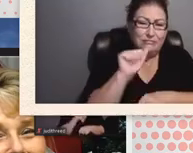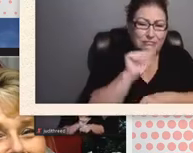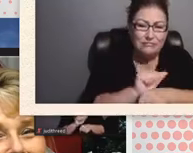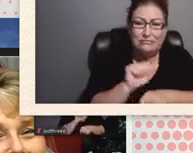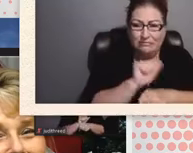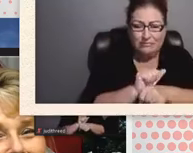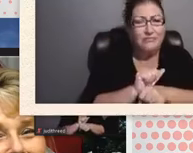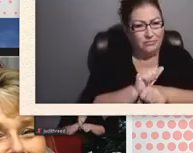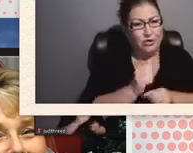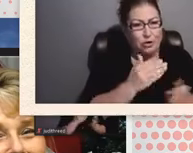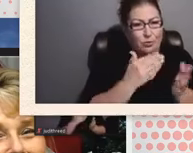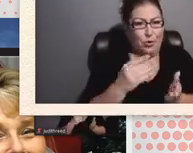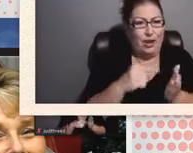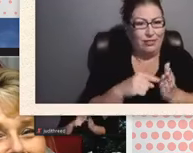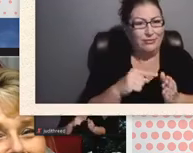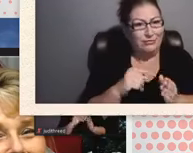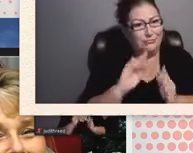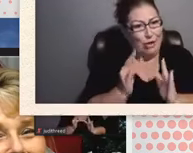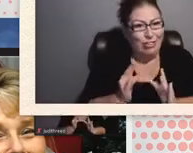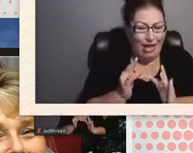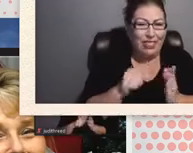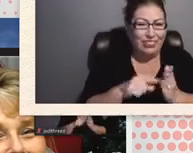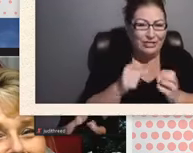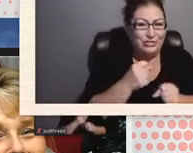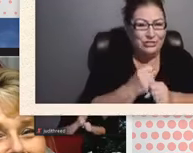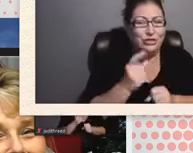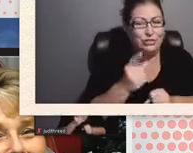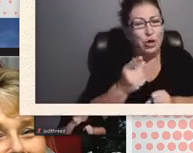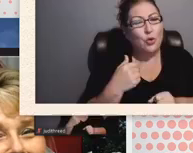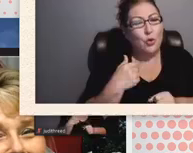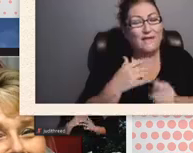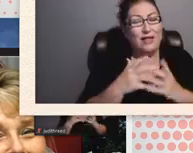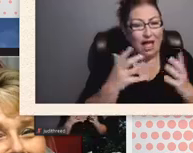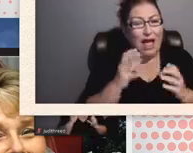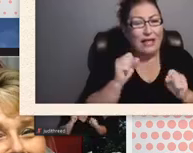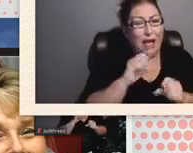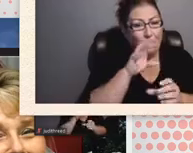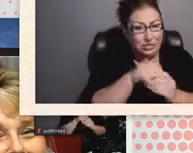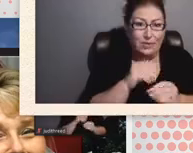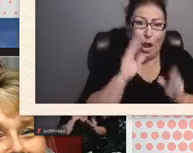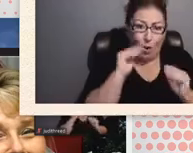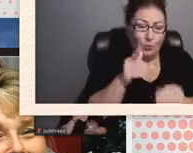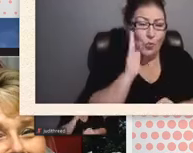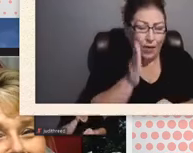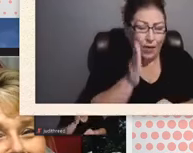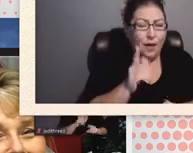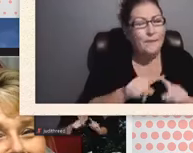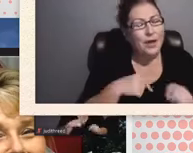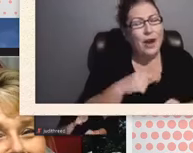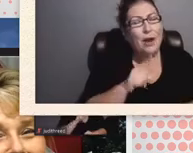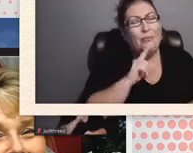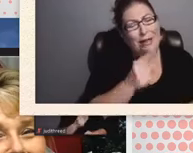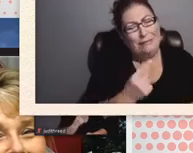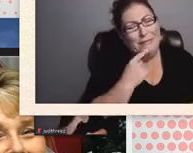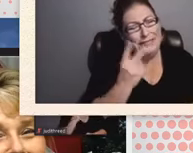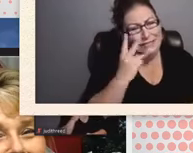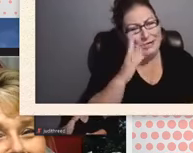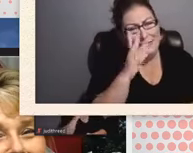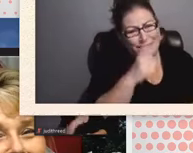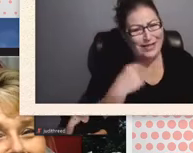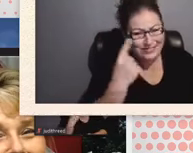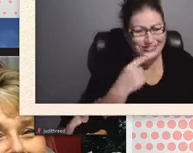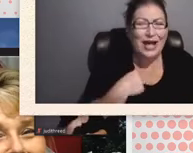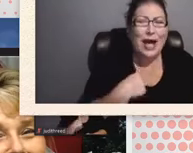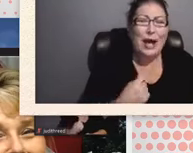this year, so there's a lot that you can participate in, and I hope you will. But I really miss seeing you. I miss seeing